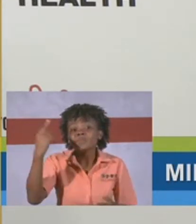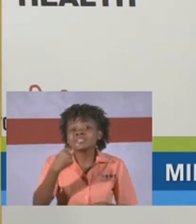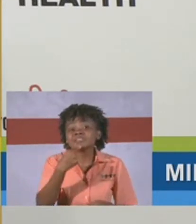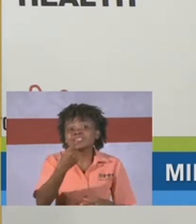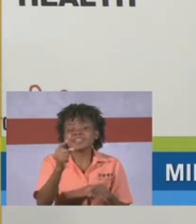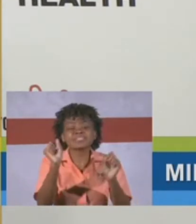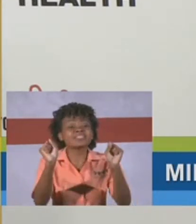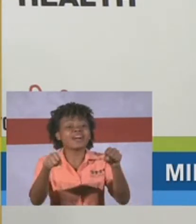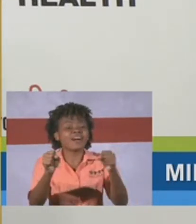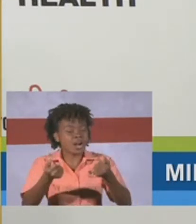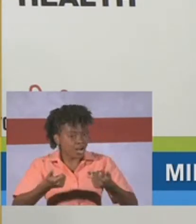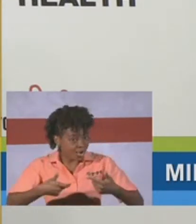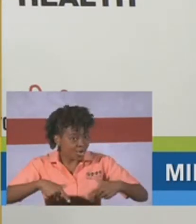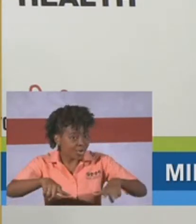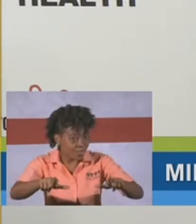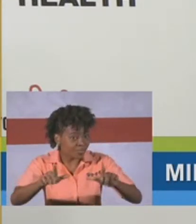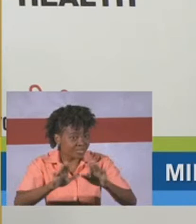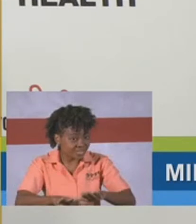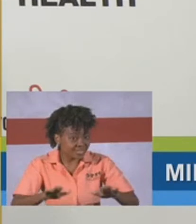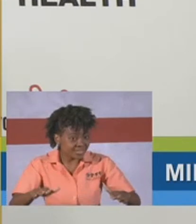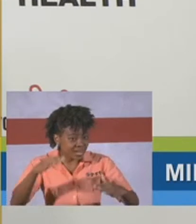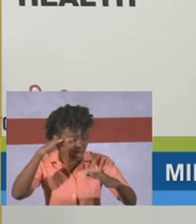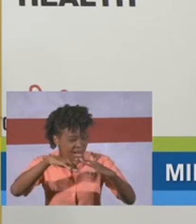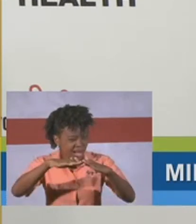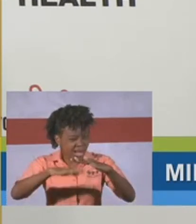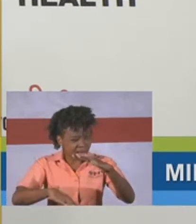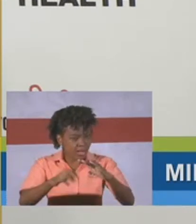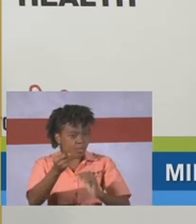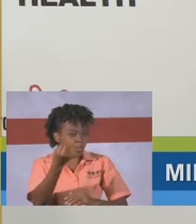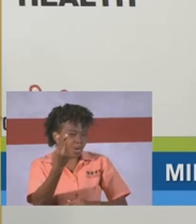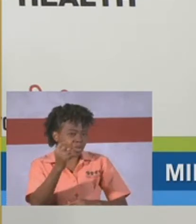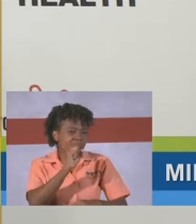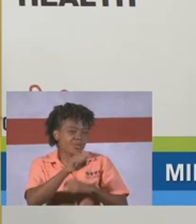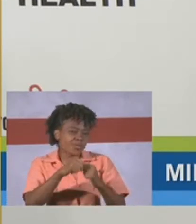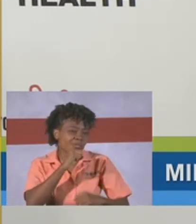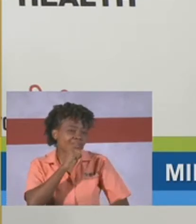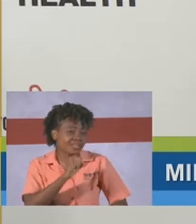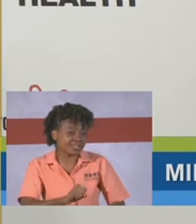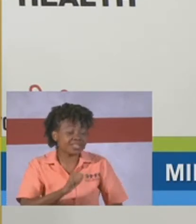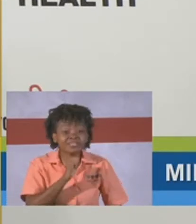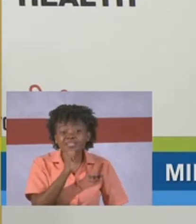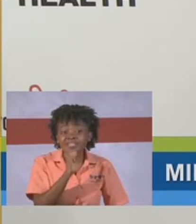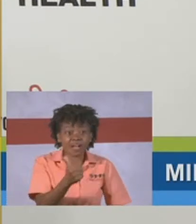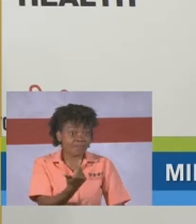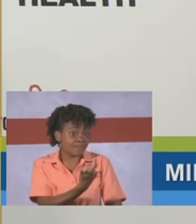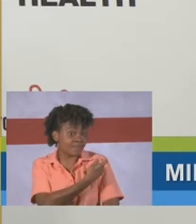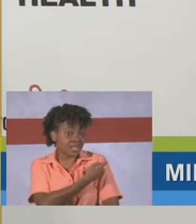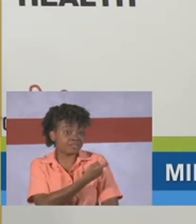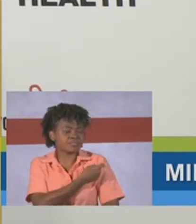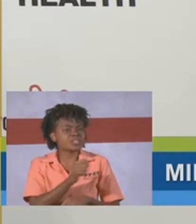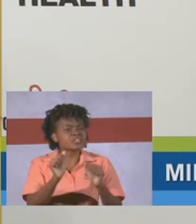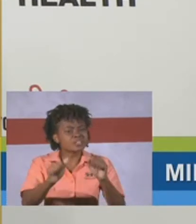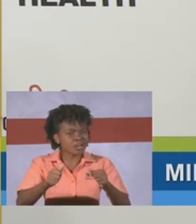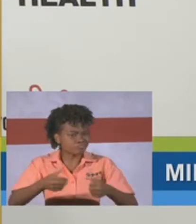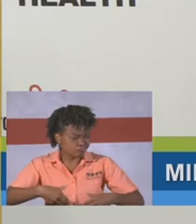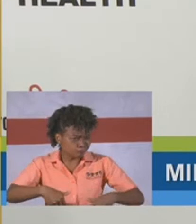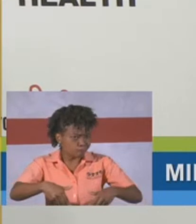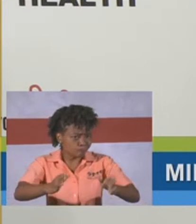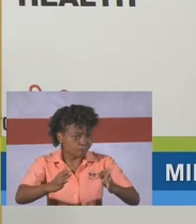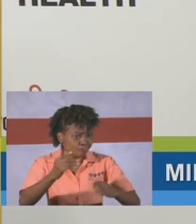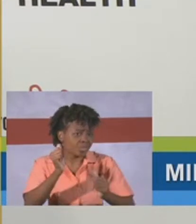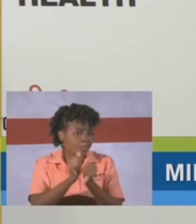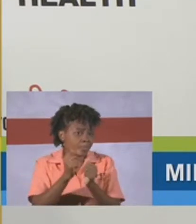under 12s who are unvaccinated to go back in to safe zones. So there's a constant